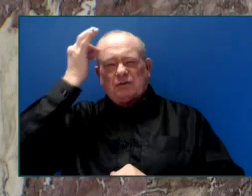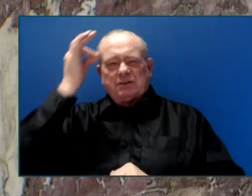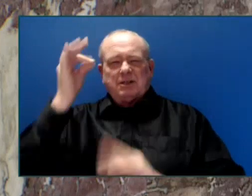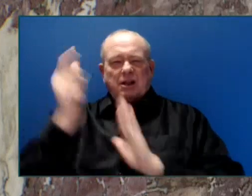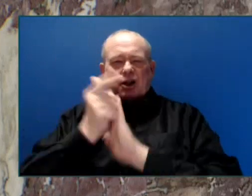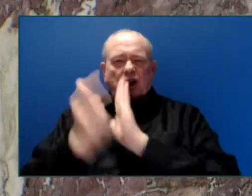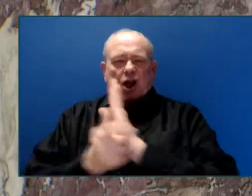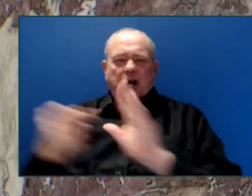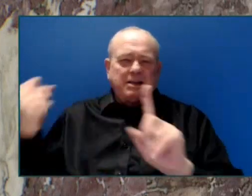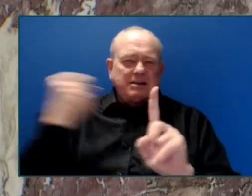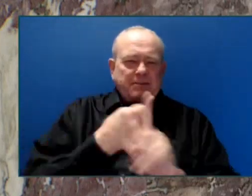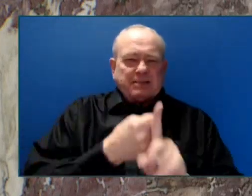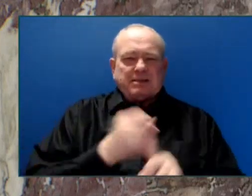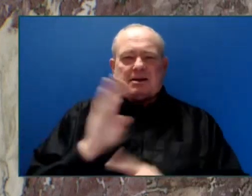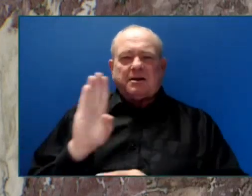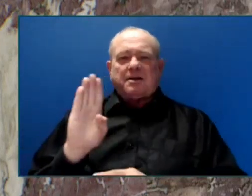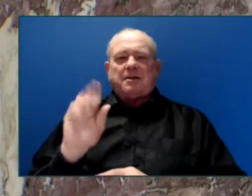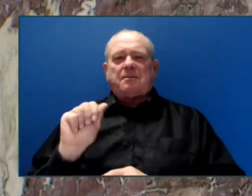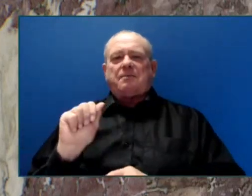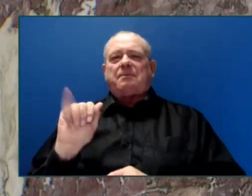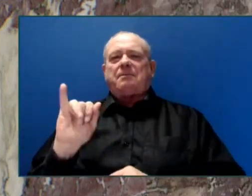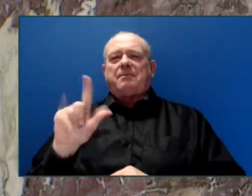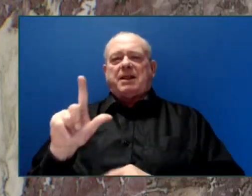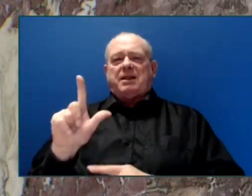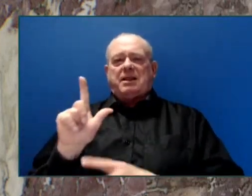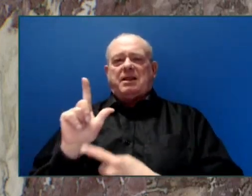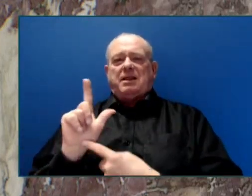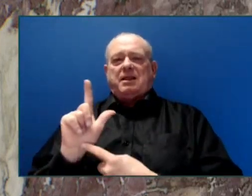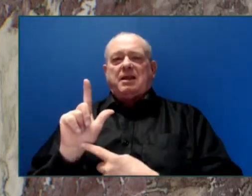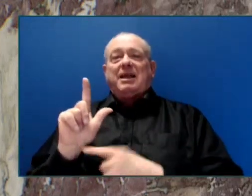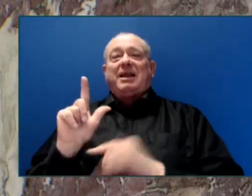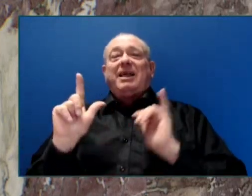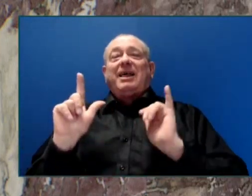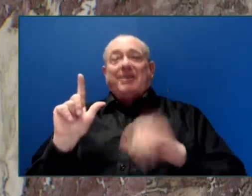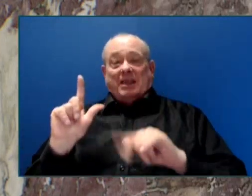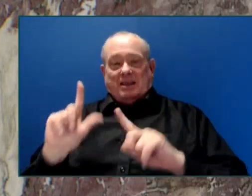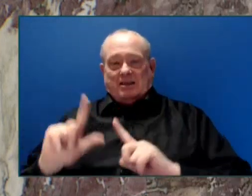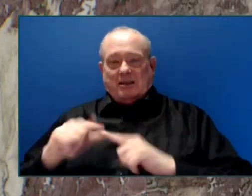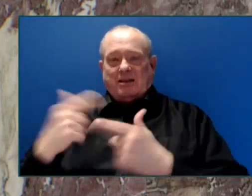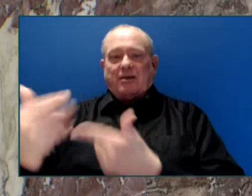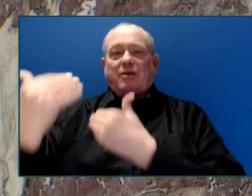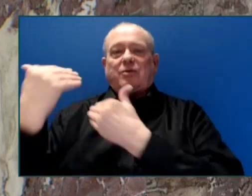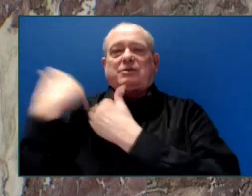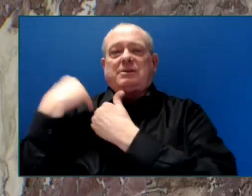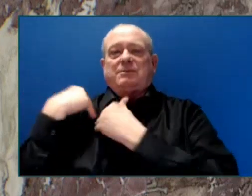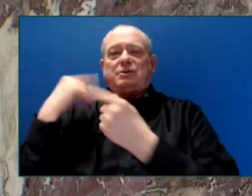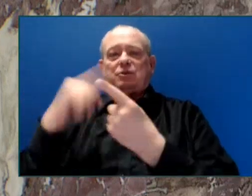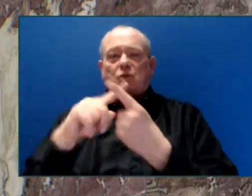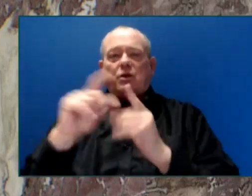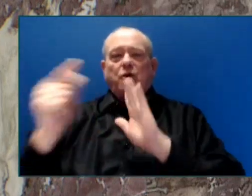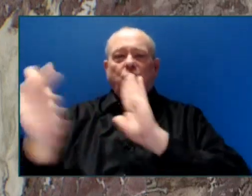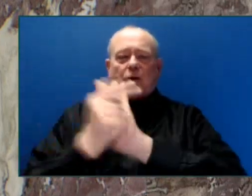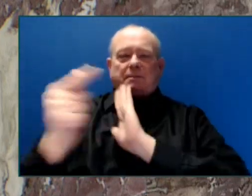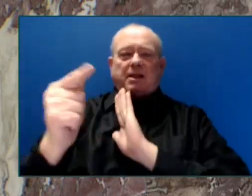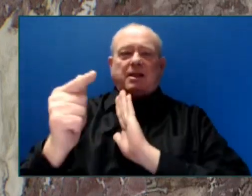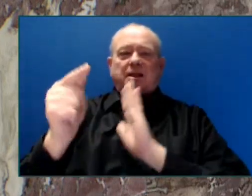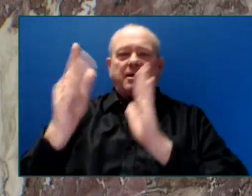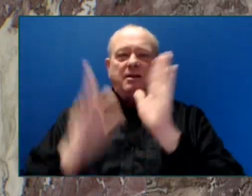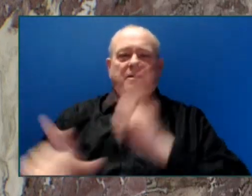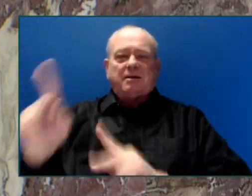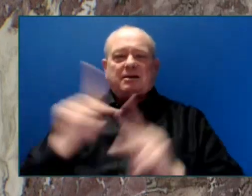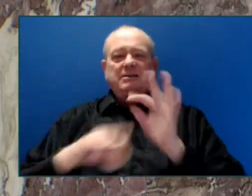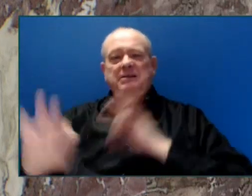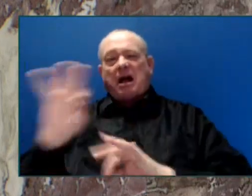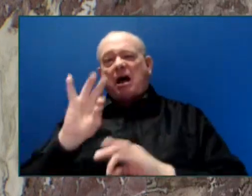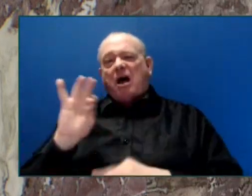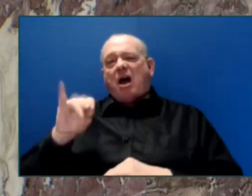onus on those who would use knives, on those who use weapons, on those who've had a history of violence in the past, Honourable Speaker. That is